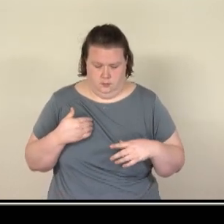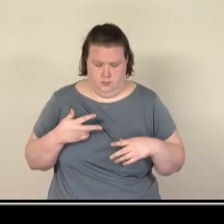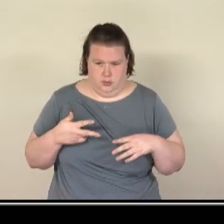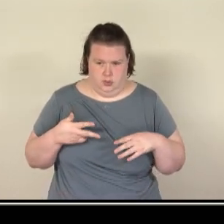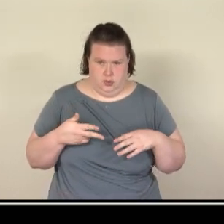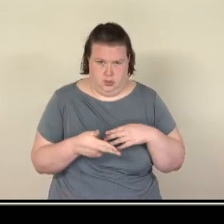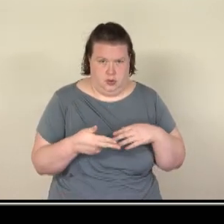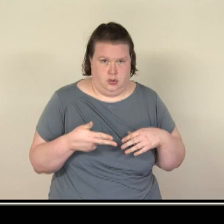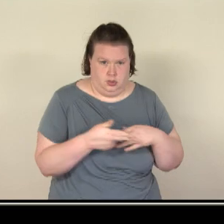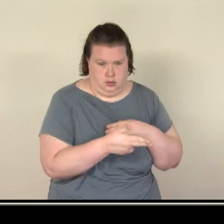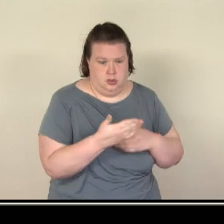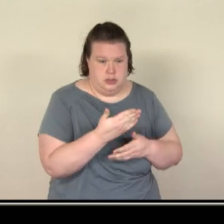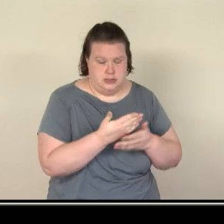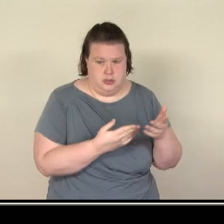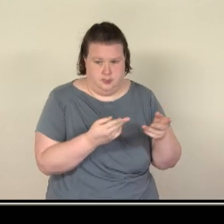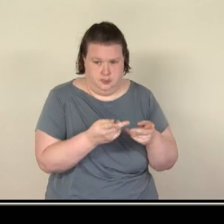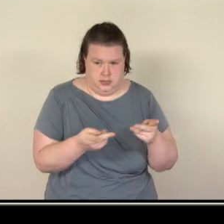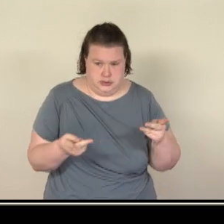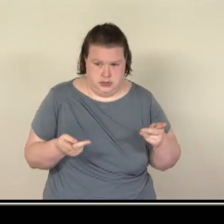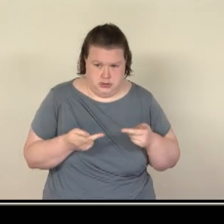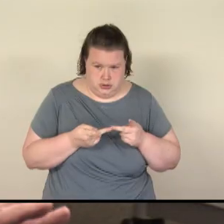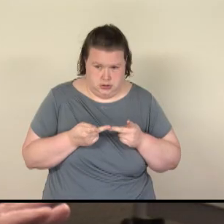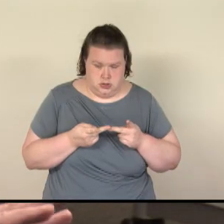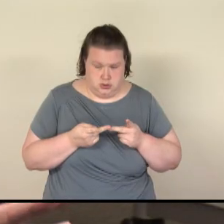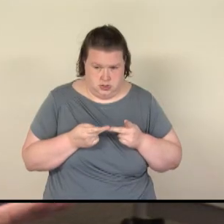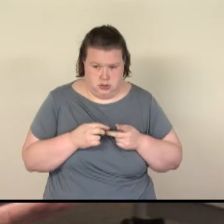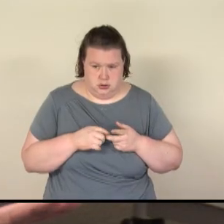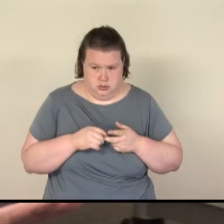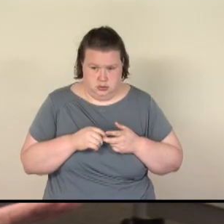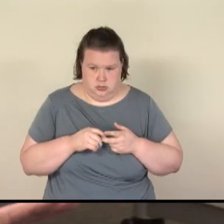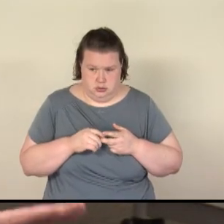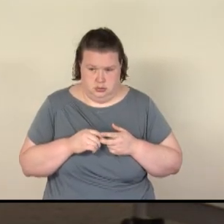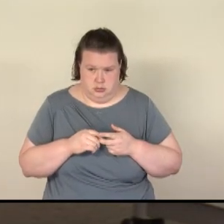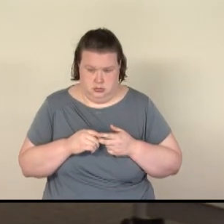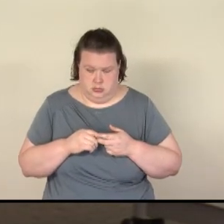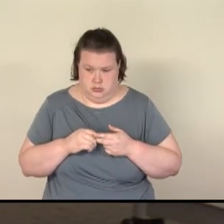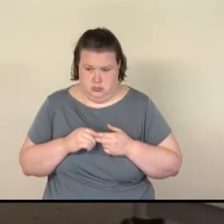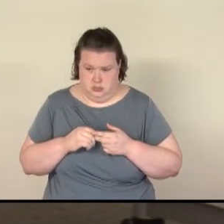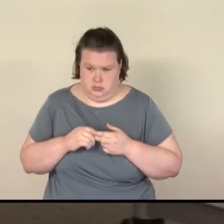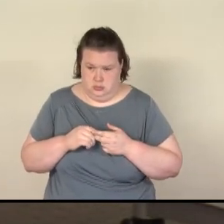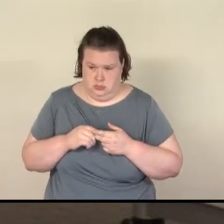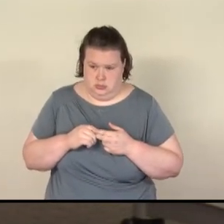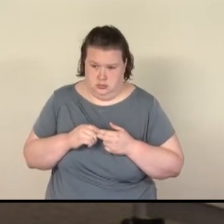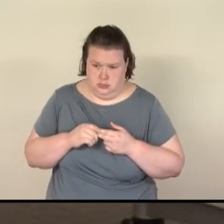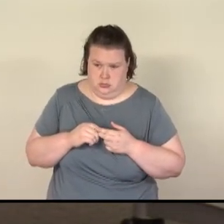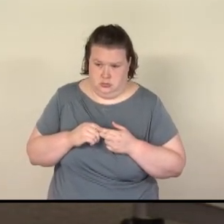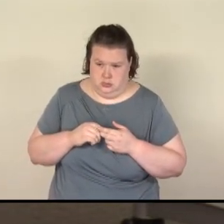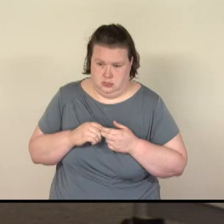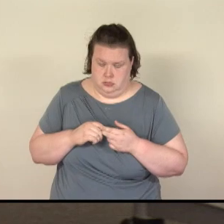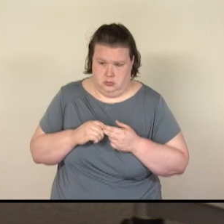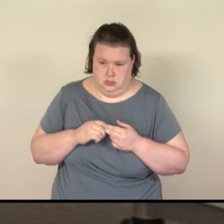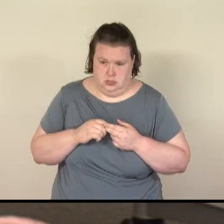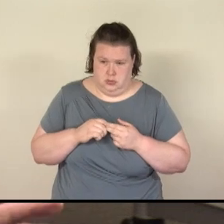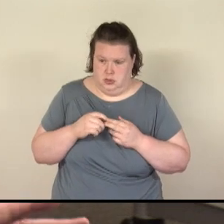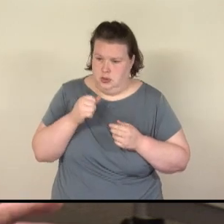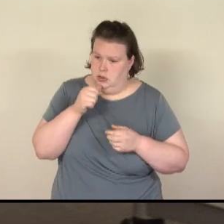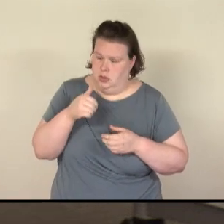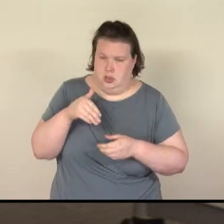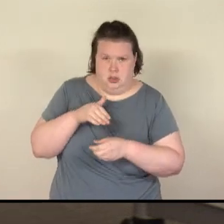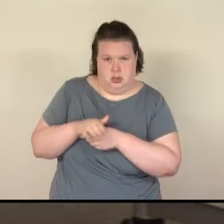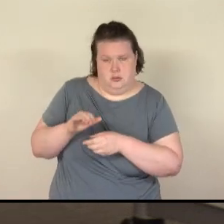positions where we losses in students and didn't have the enrollment to justify